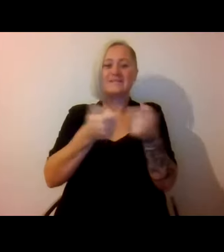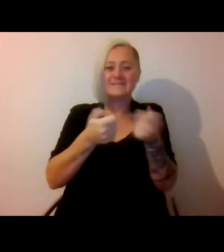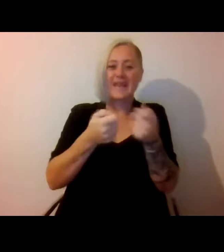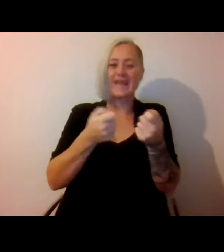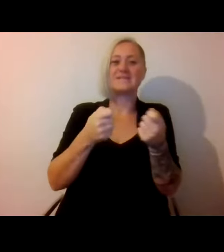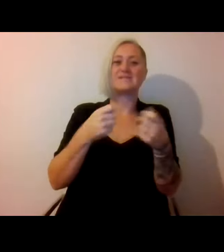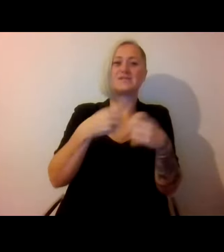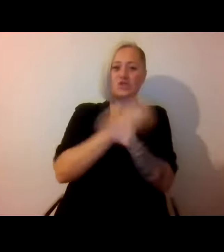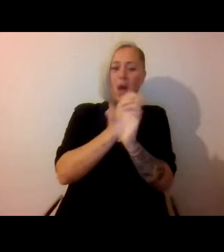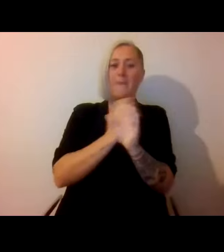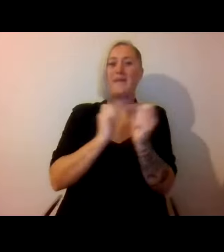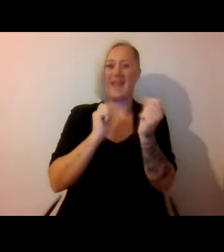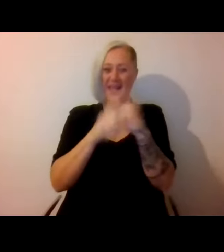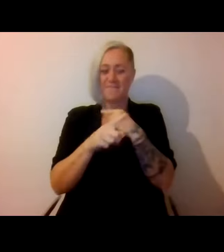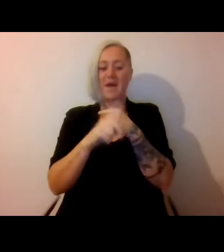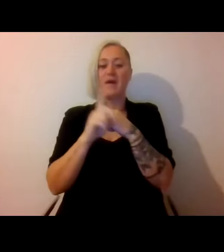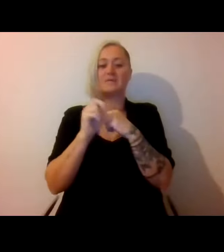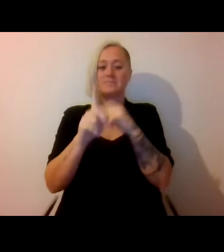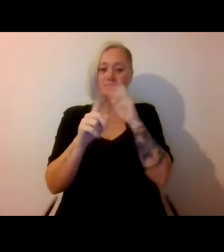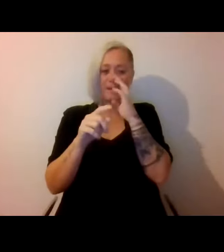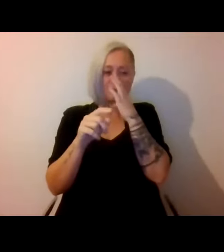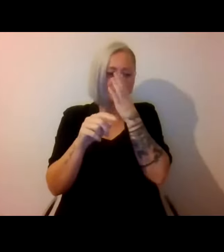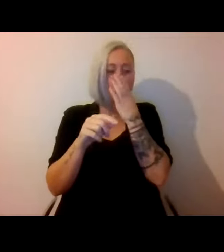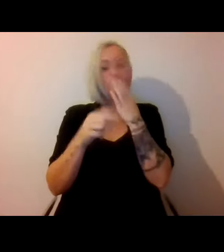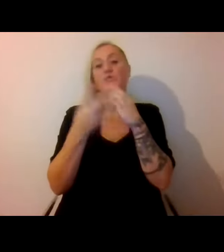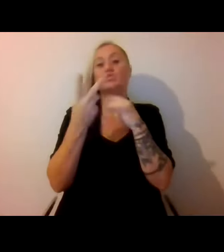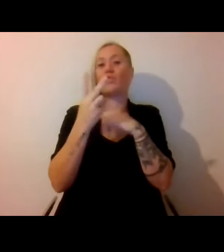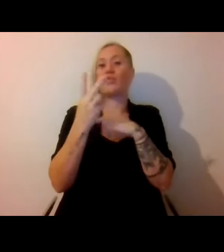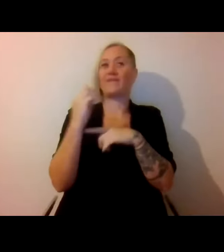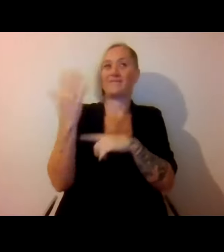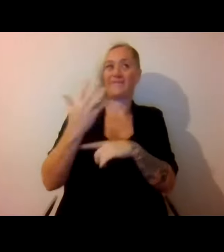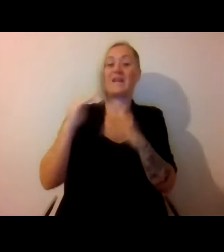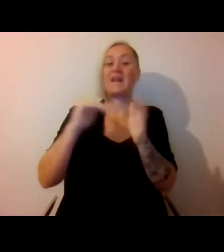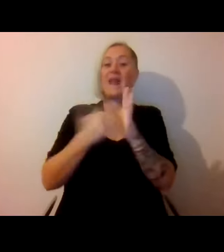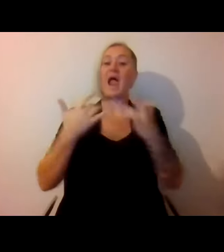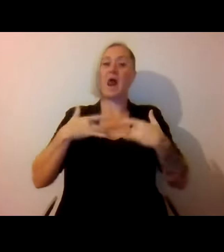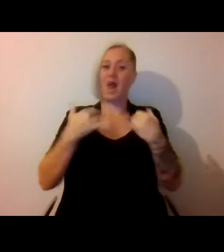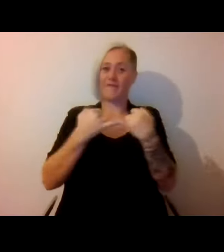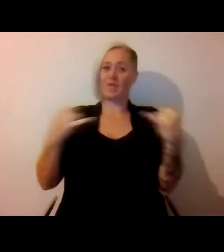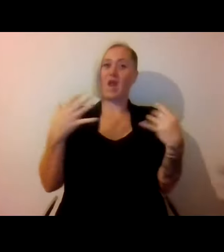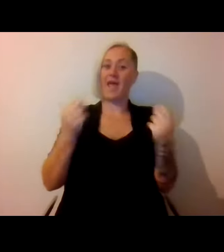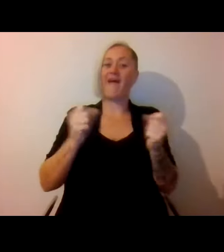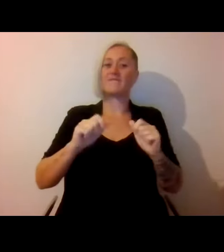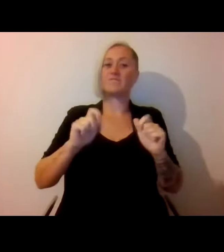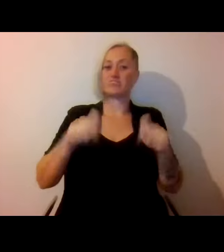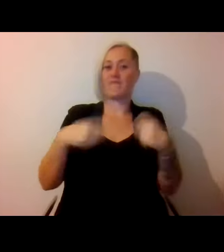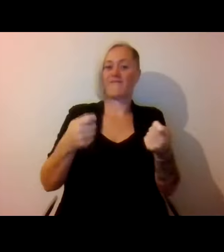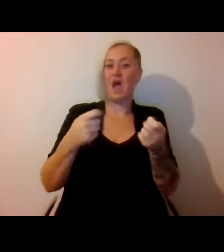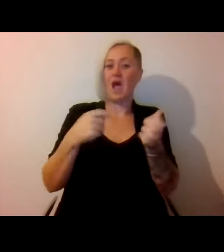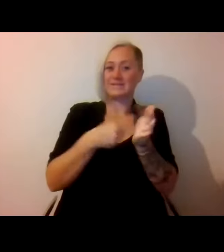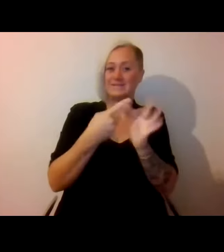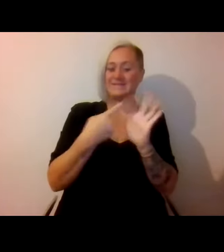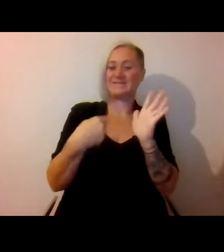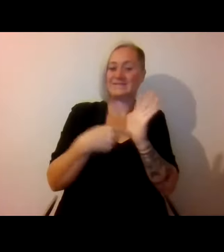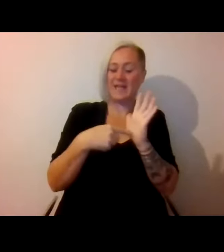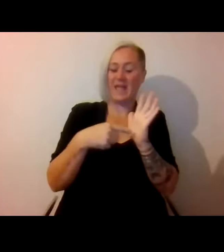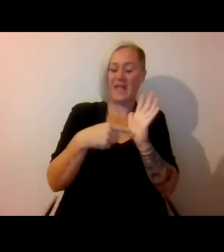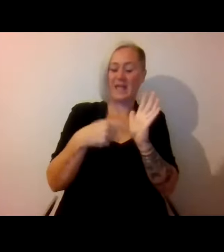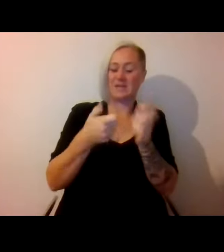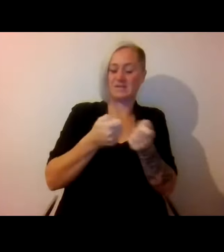in 2015. Lifeline now provide a text crisis